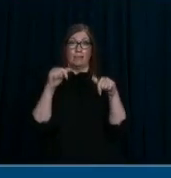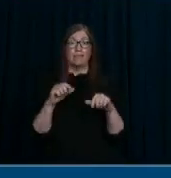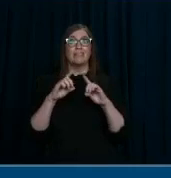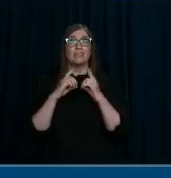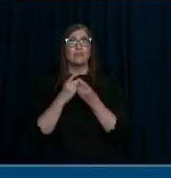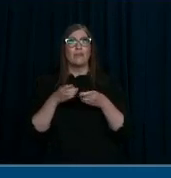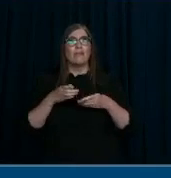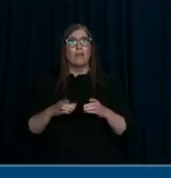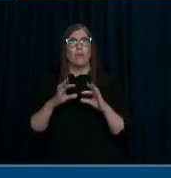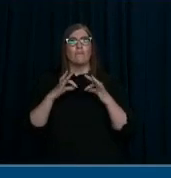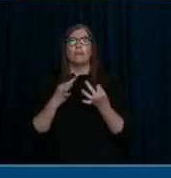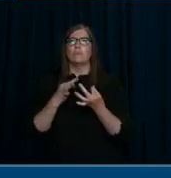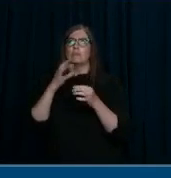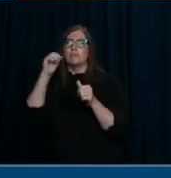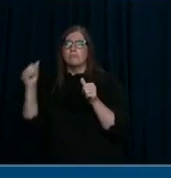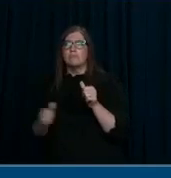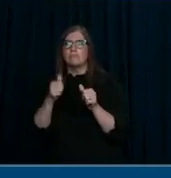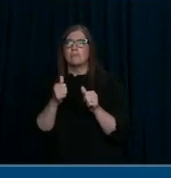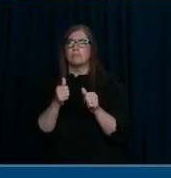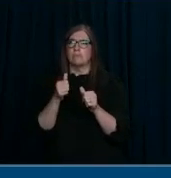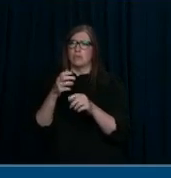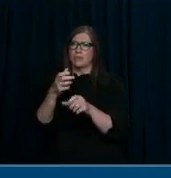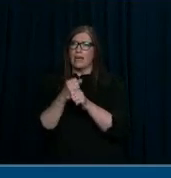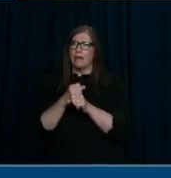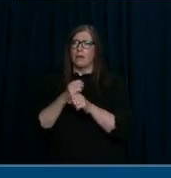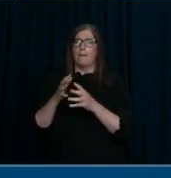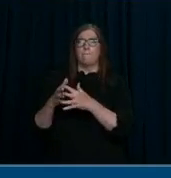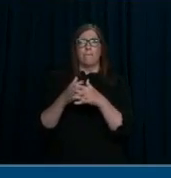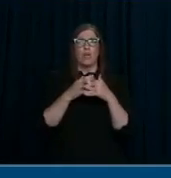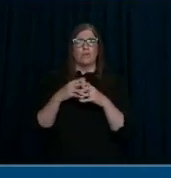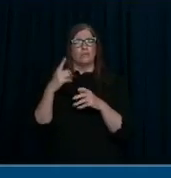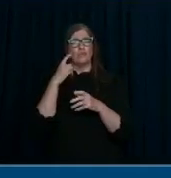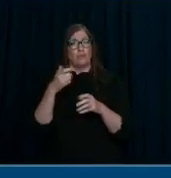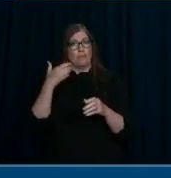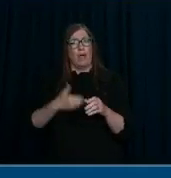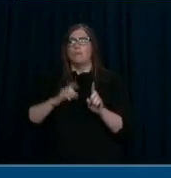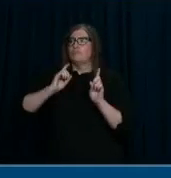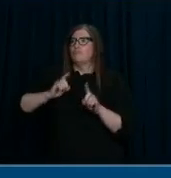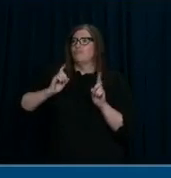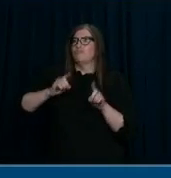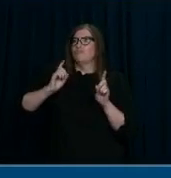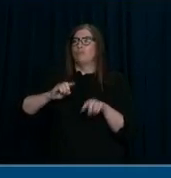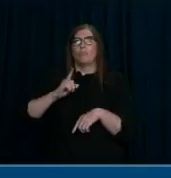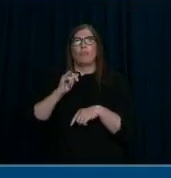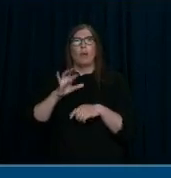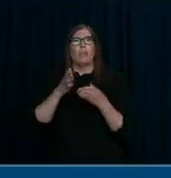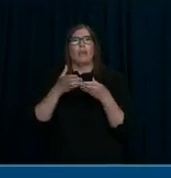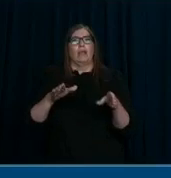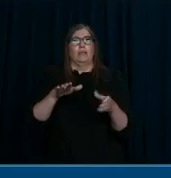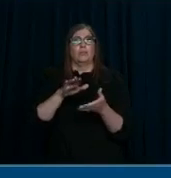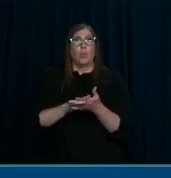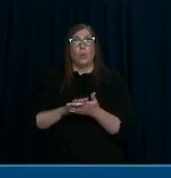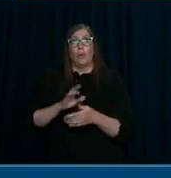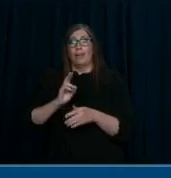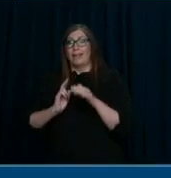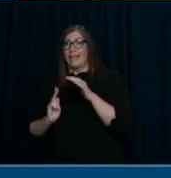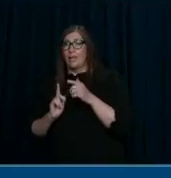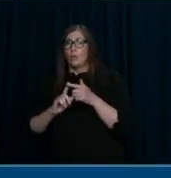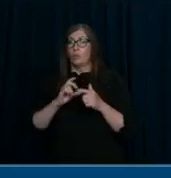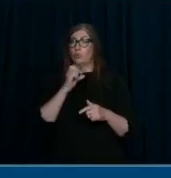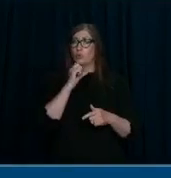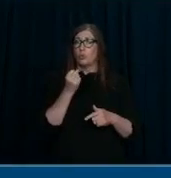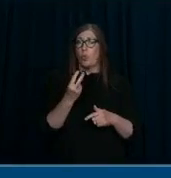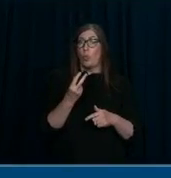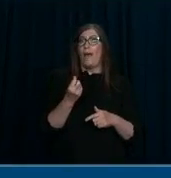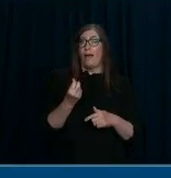seek and achieve the American dream. Just like my kids now, I attended public schools from K through 12 in the district. My teachers and